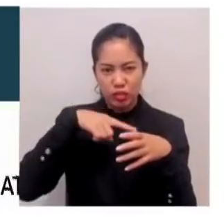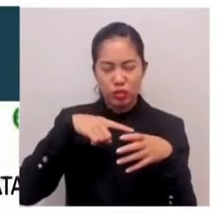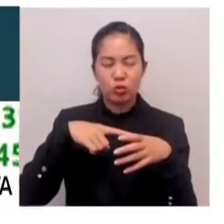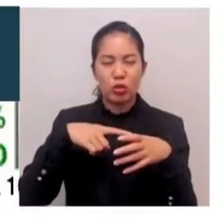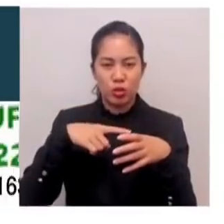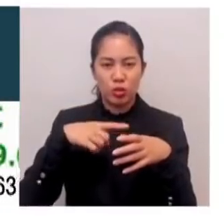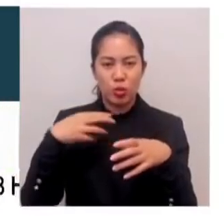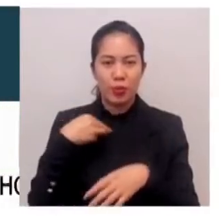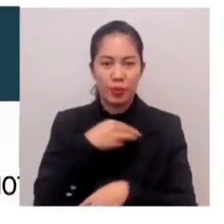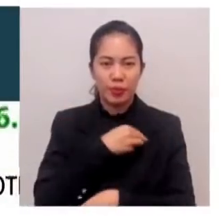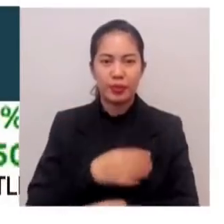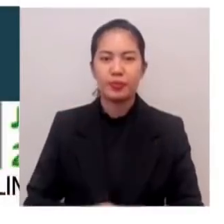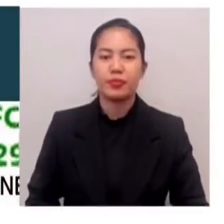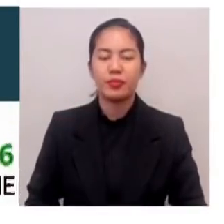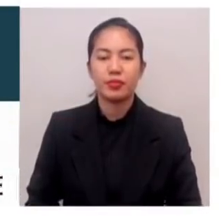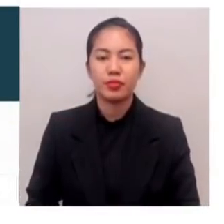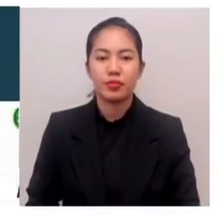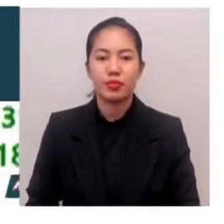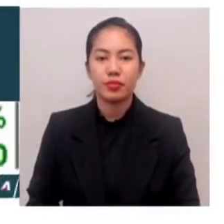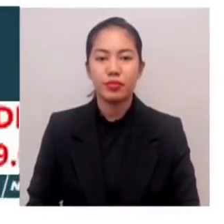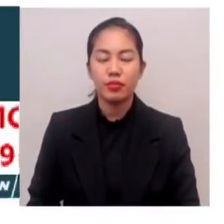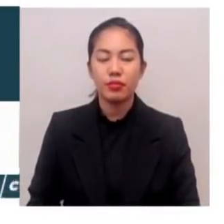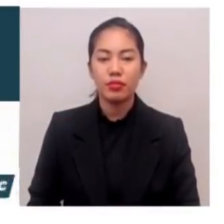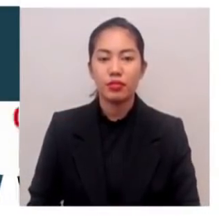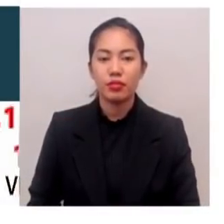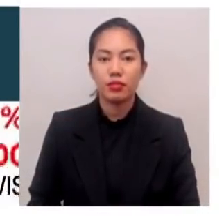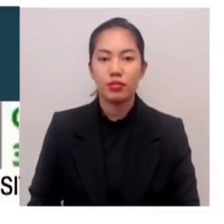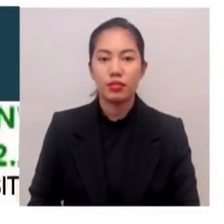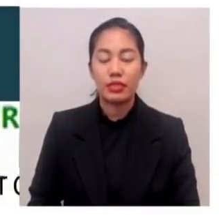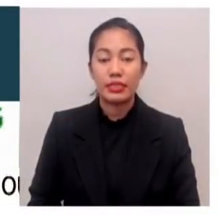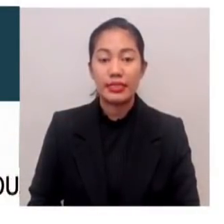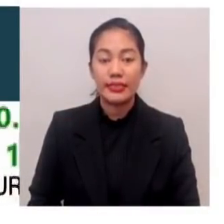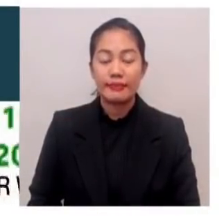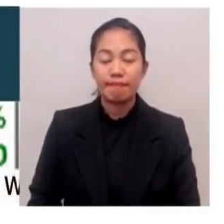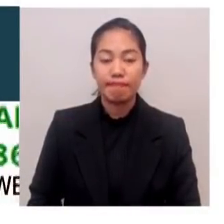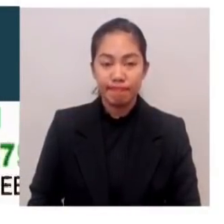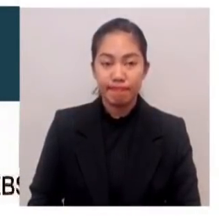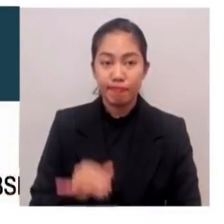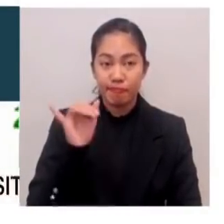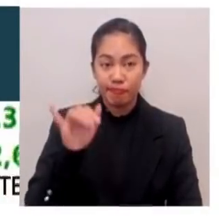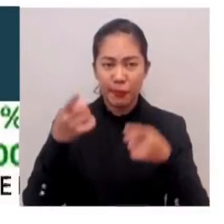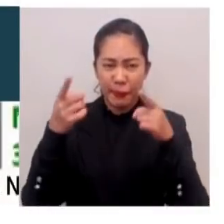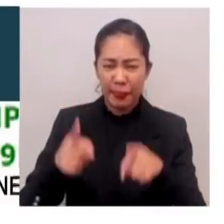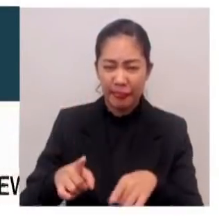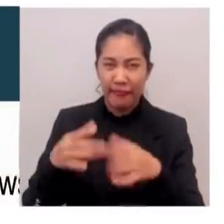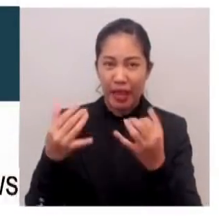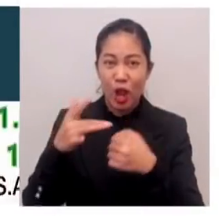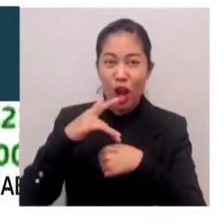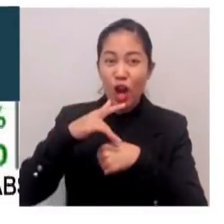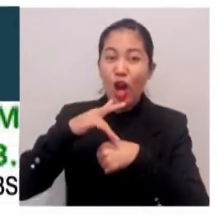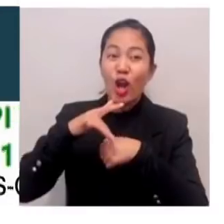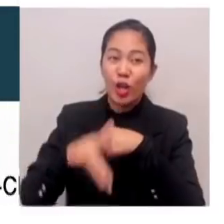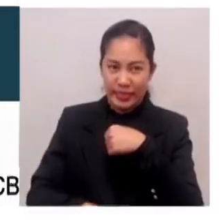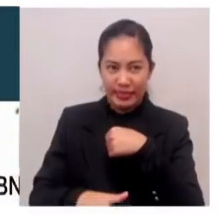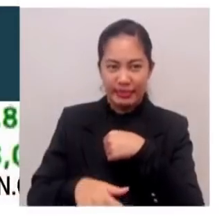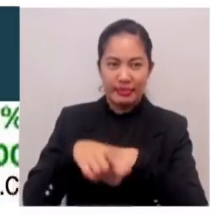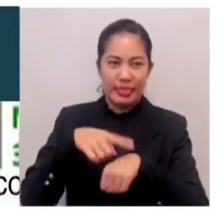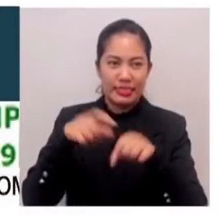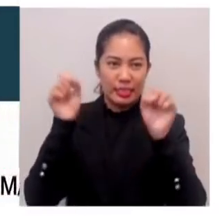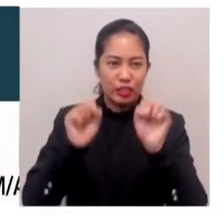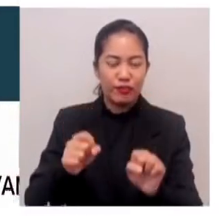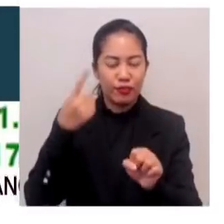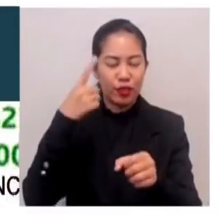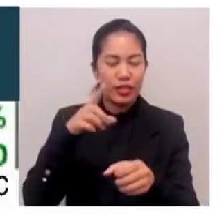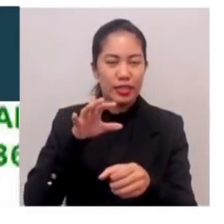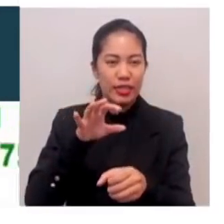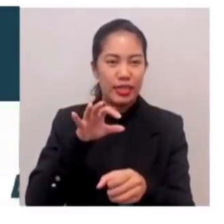That this is happening as well this early. And also, I have to point out, Professor Tayao, that, of course, we were just